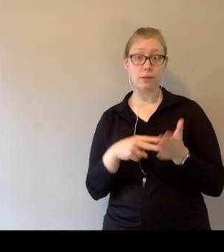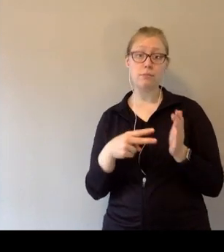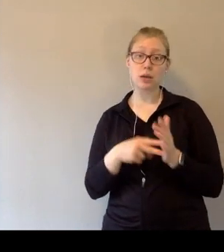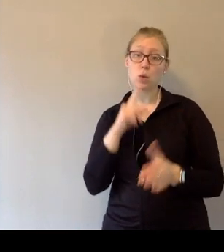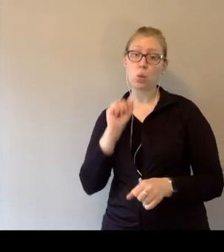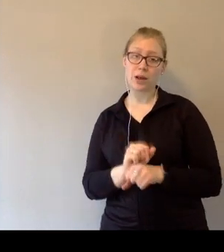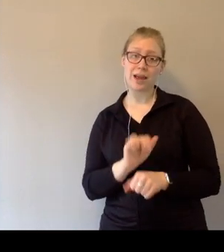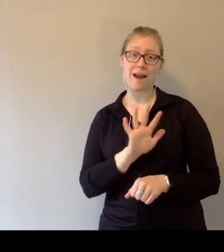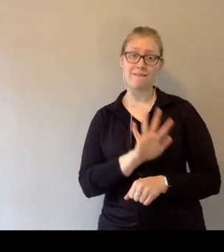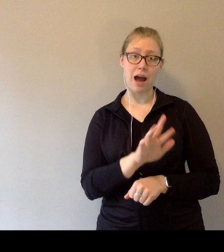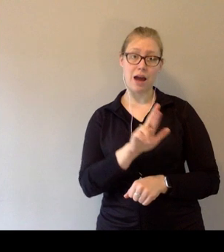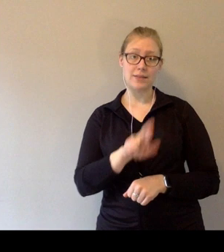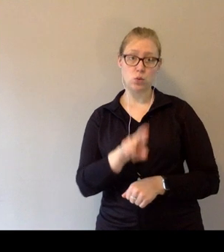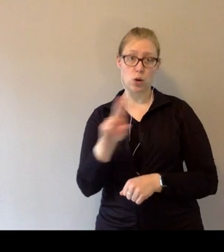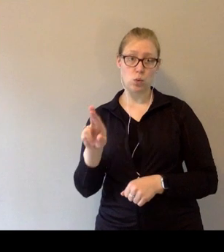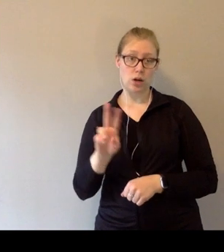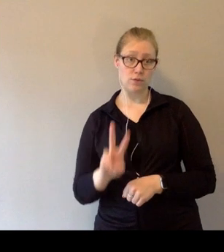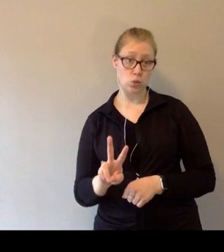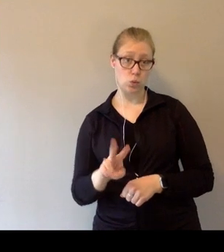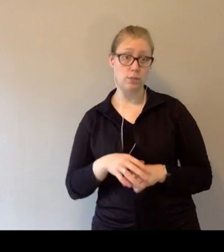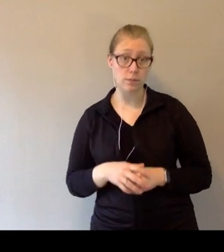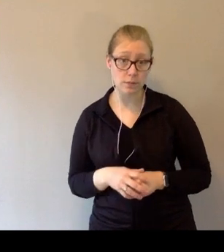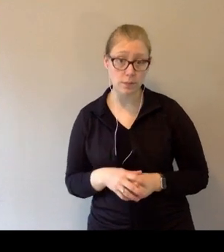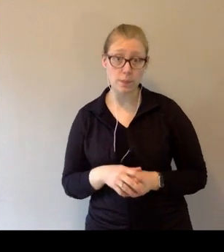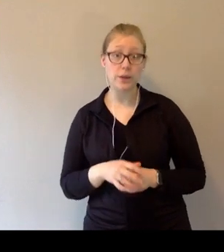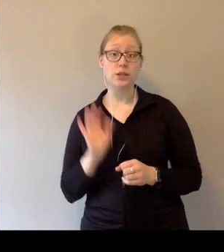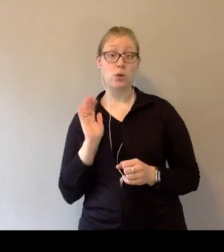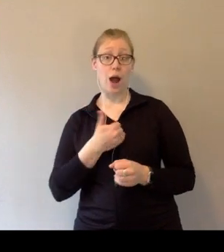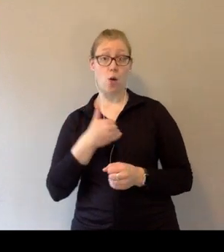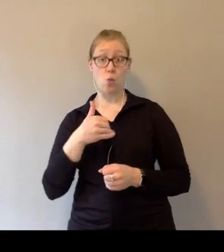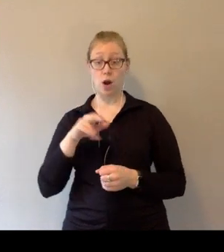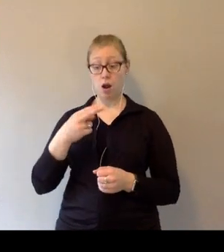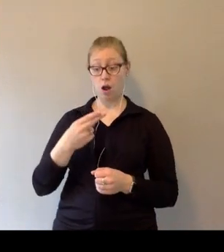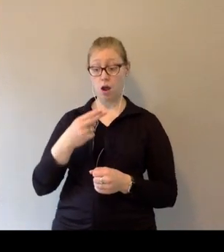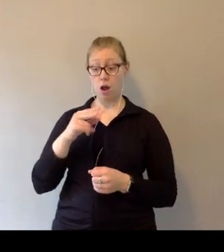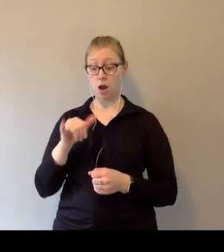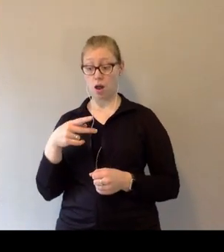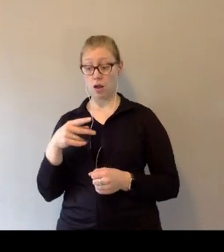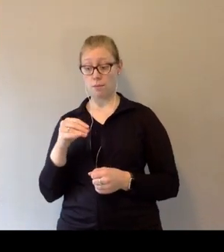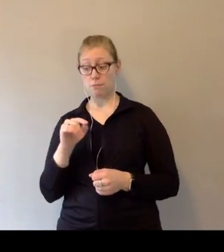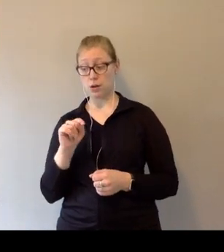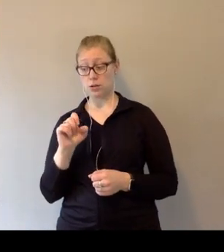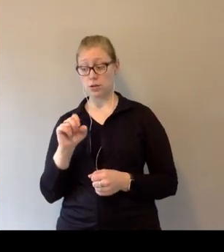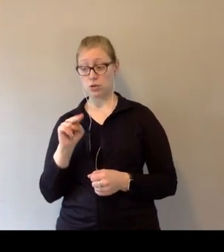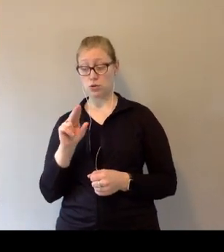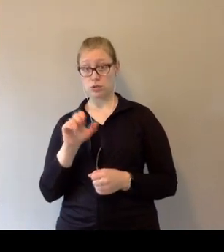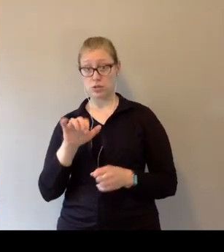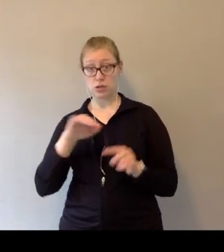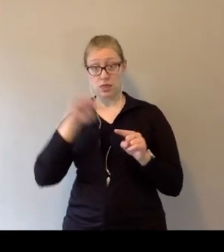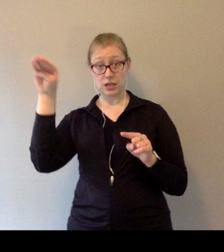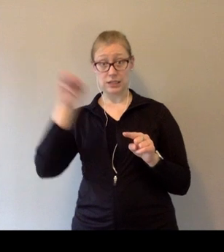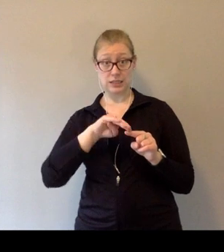2. So our hypotenuse length is 5 times the square root of 2.